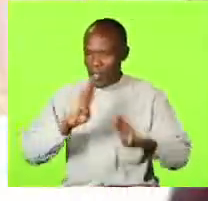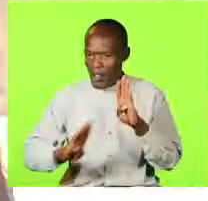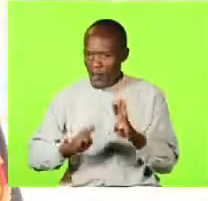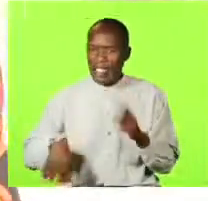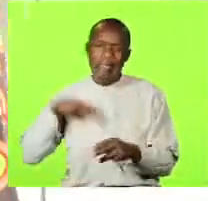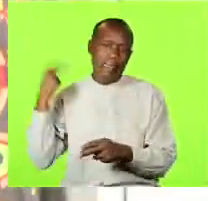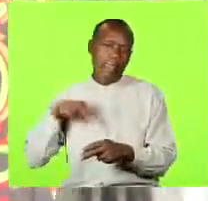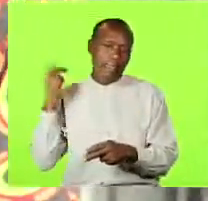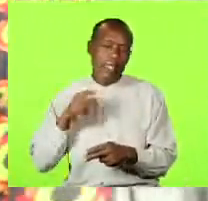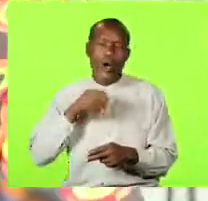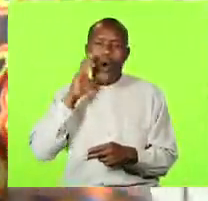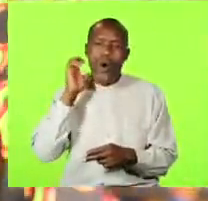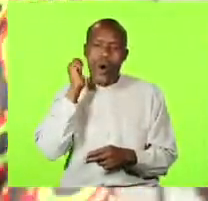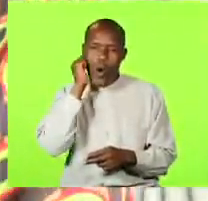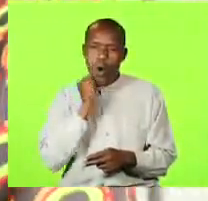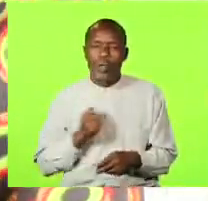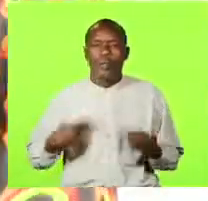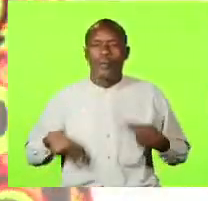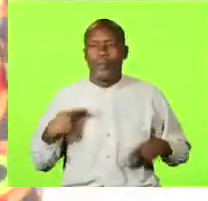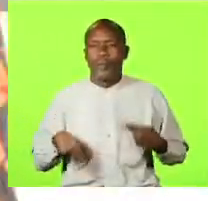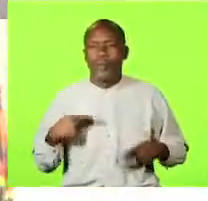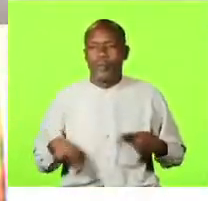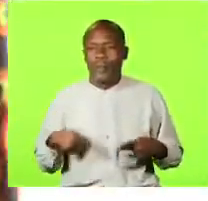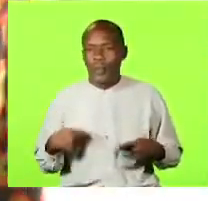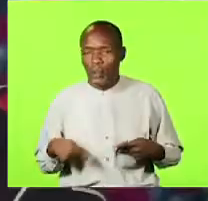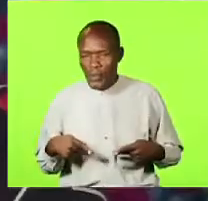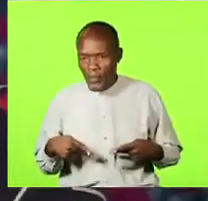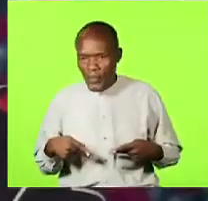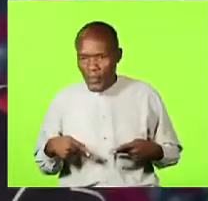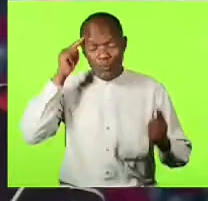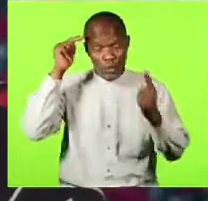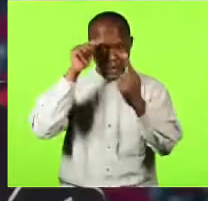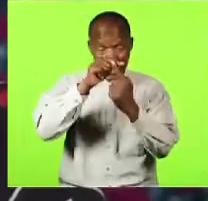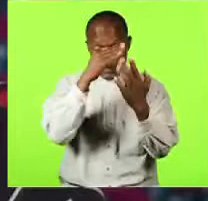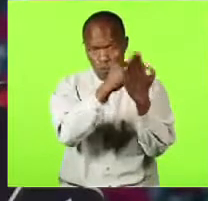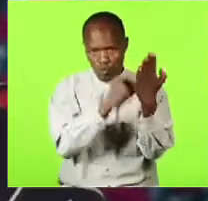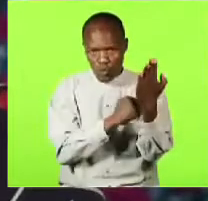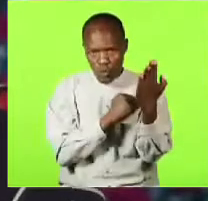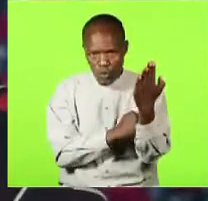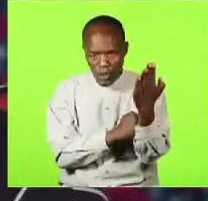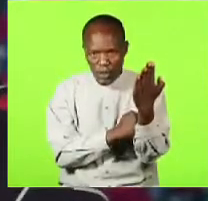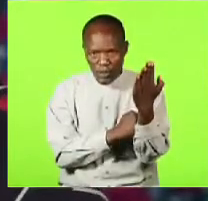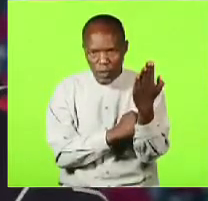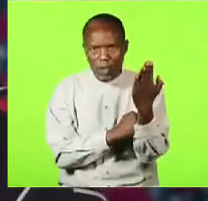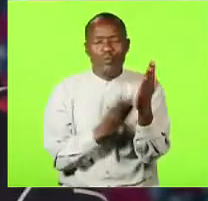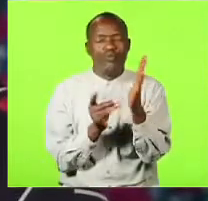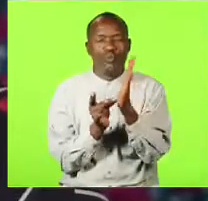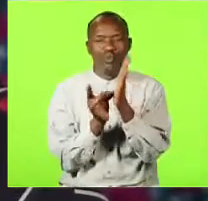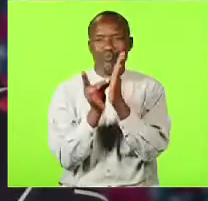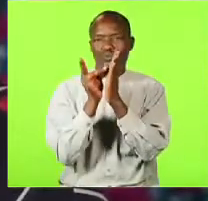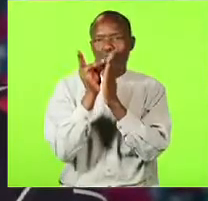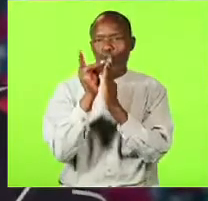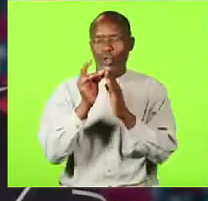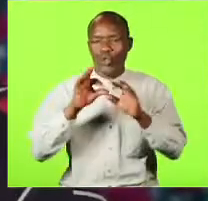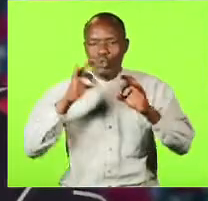The border objectives is promoting social healing, reconciliation and